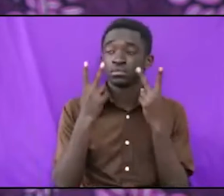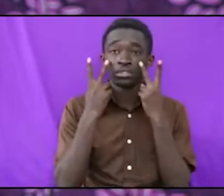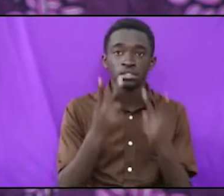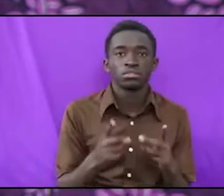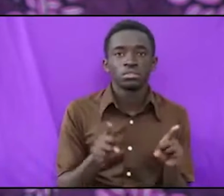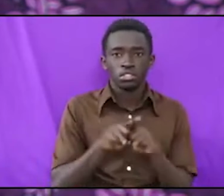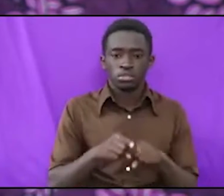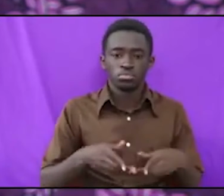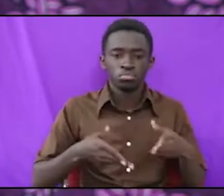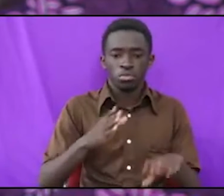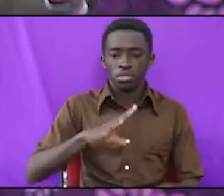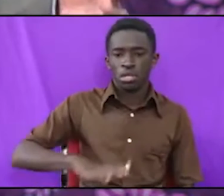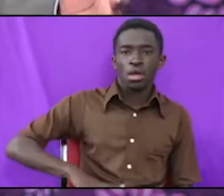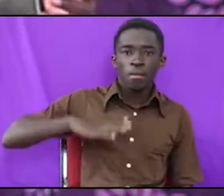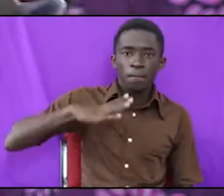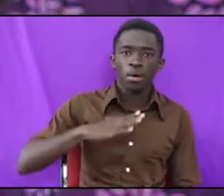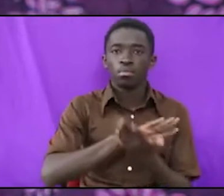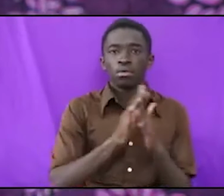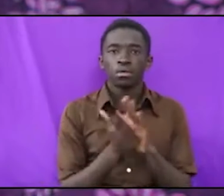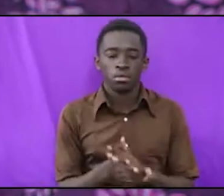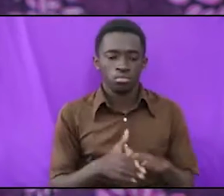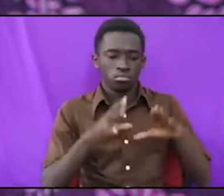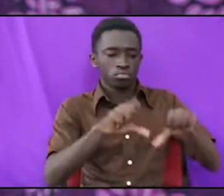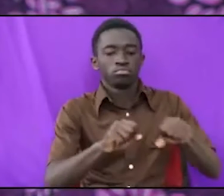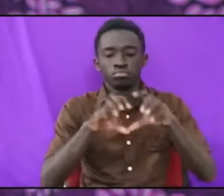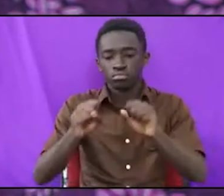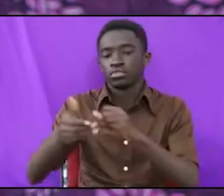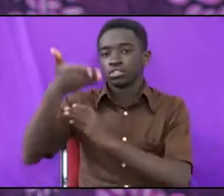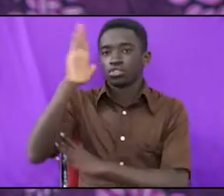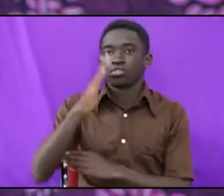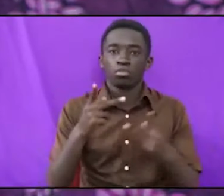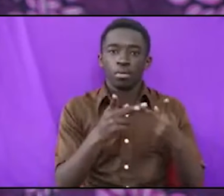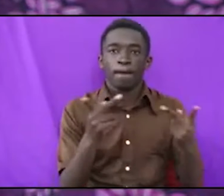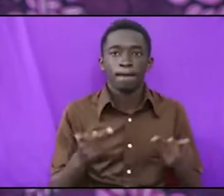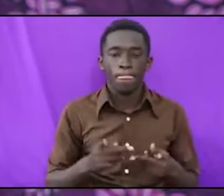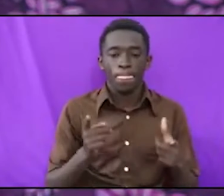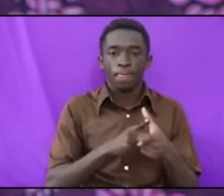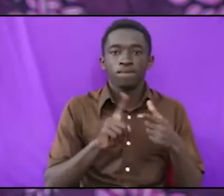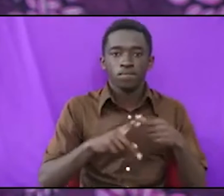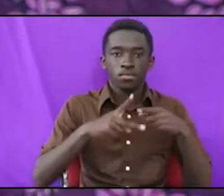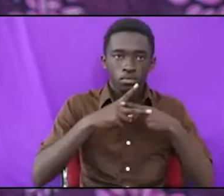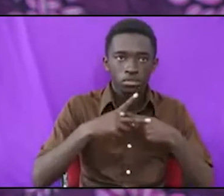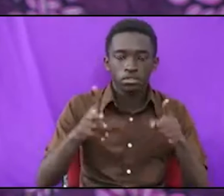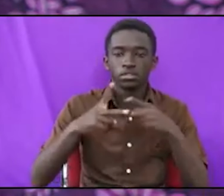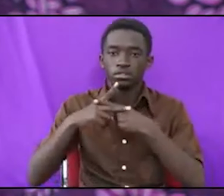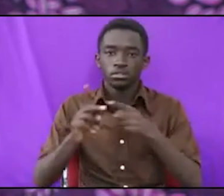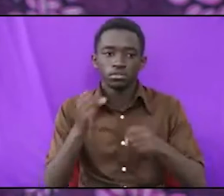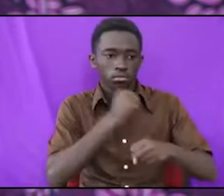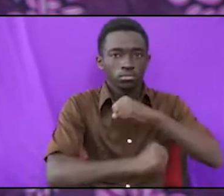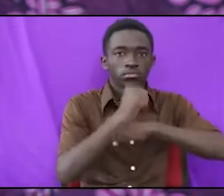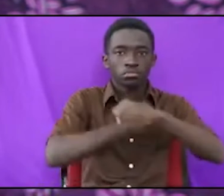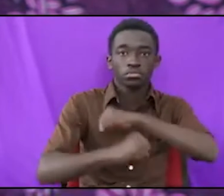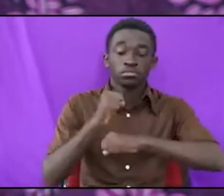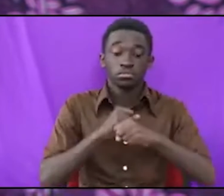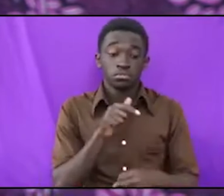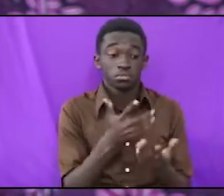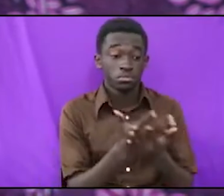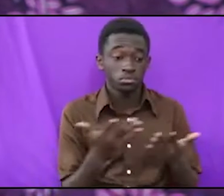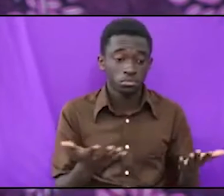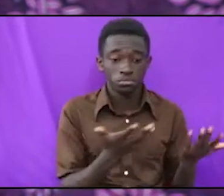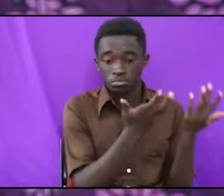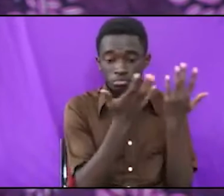took in the things of God, and began to, you know, the things that were brought from the temple, the